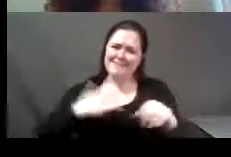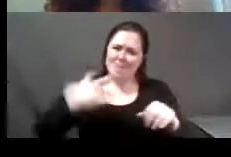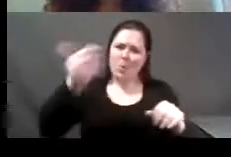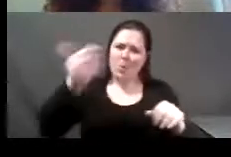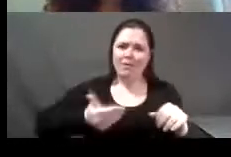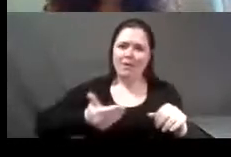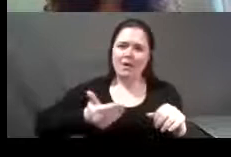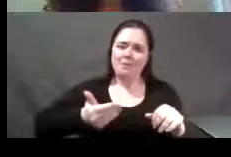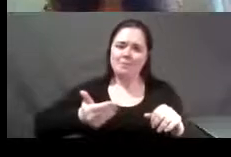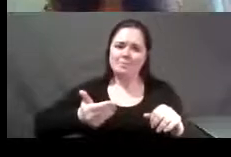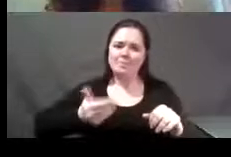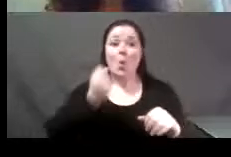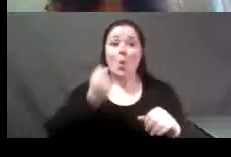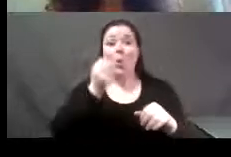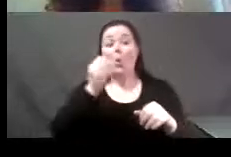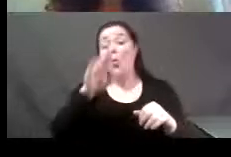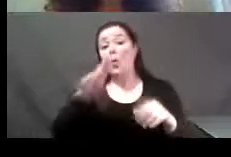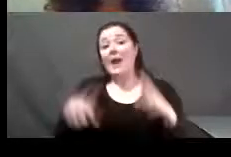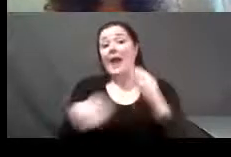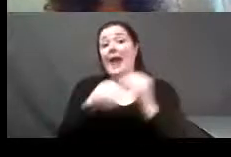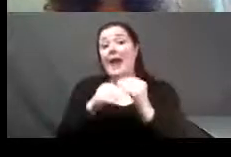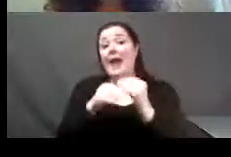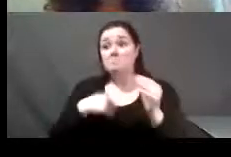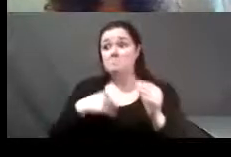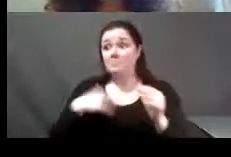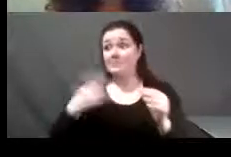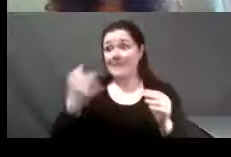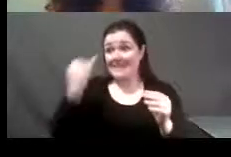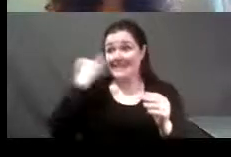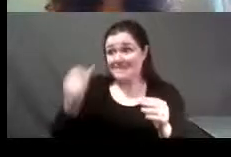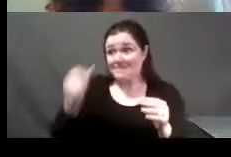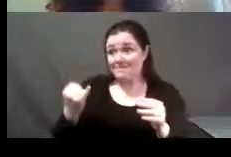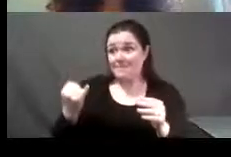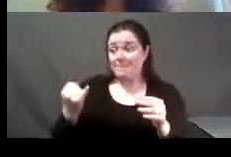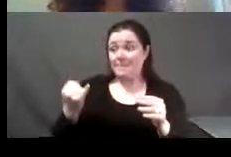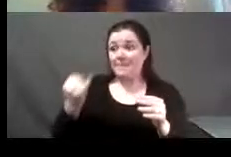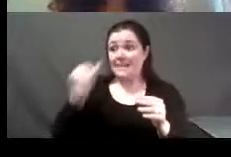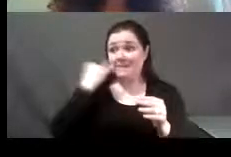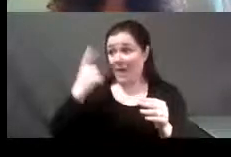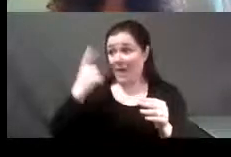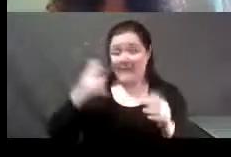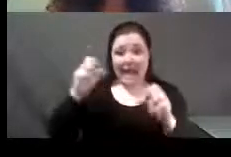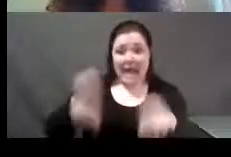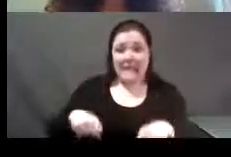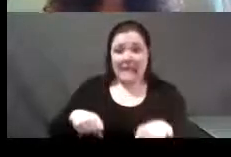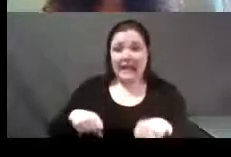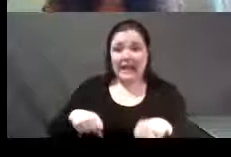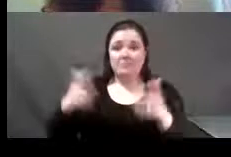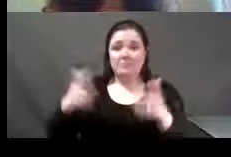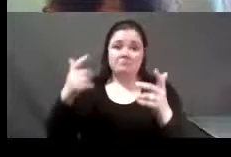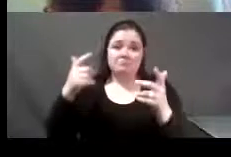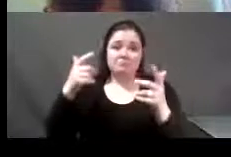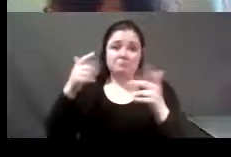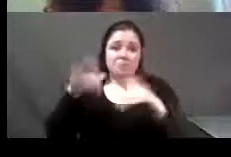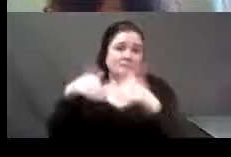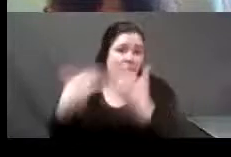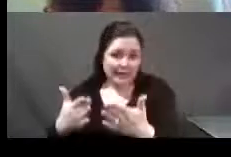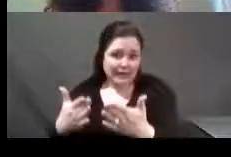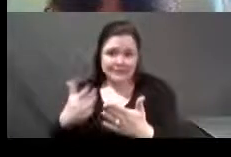put a blurb that you can make those accommodations and reach those accessibility